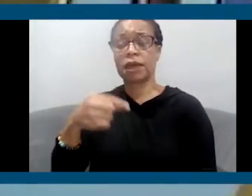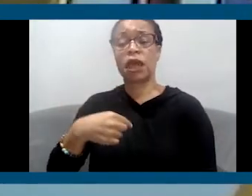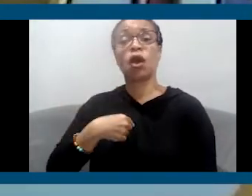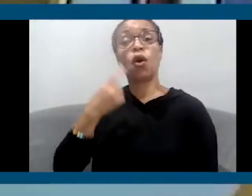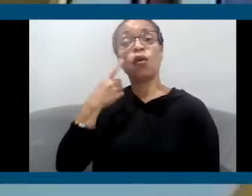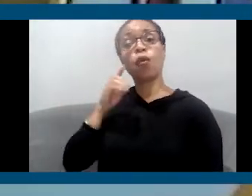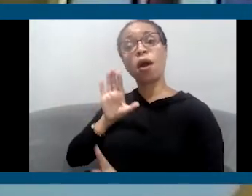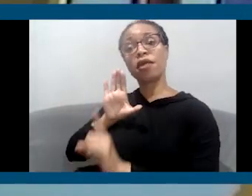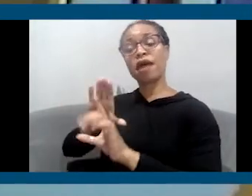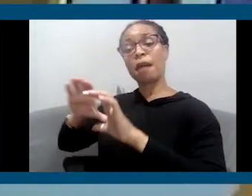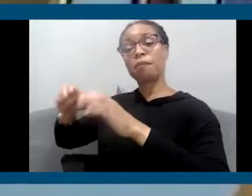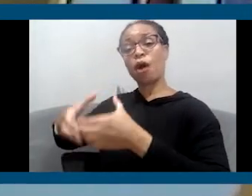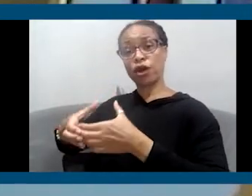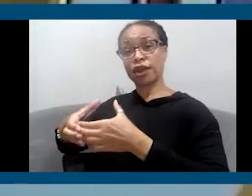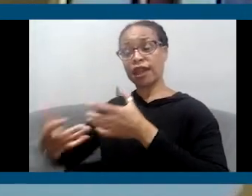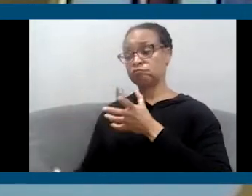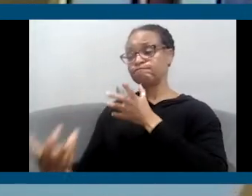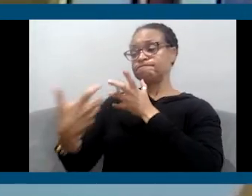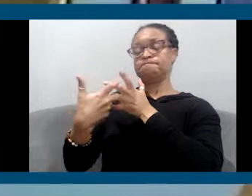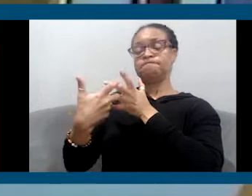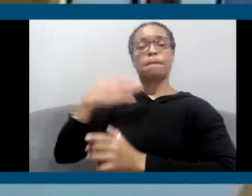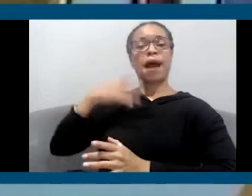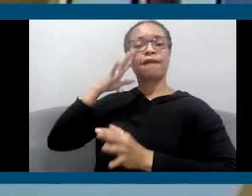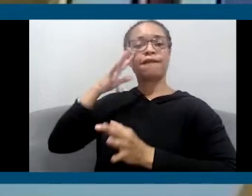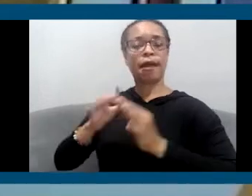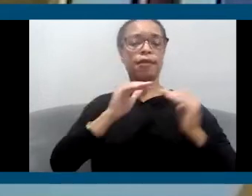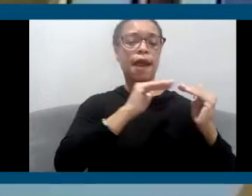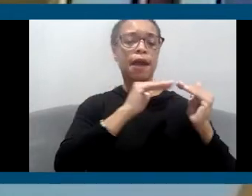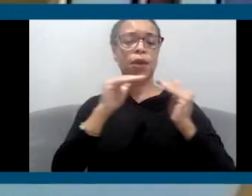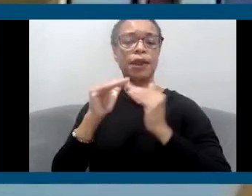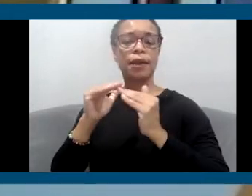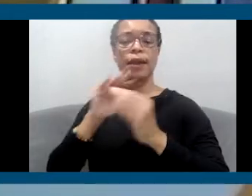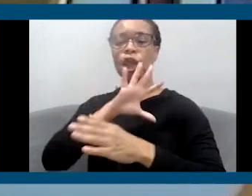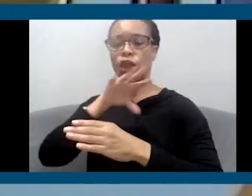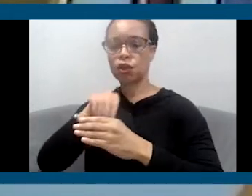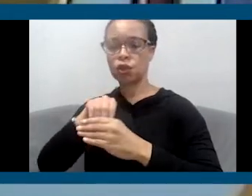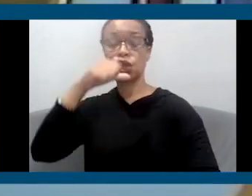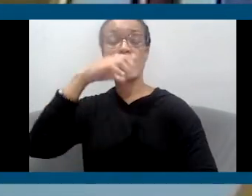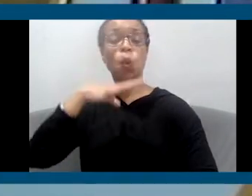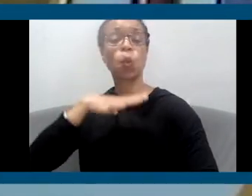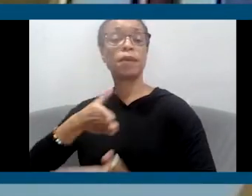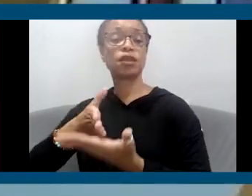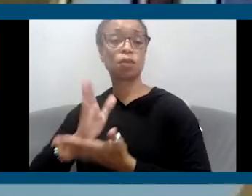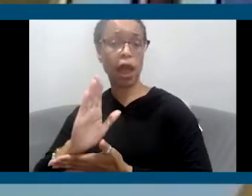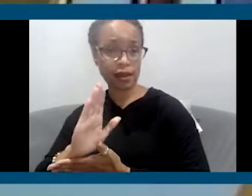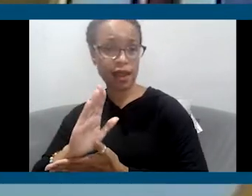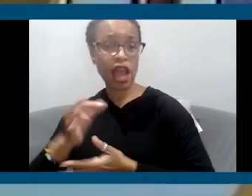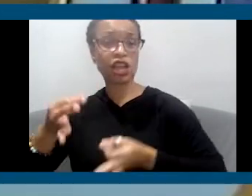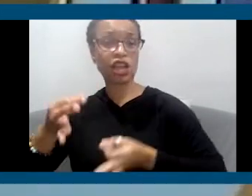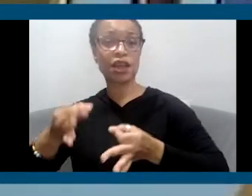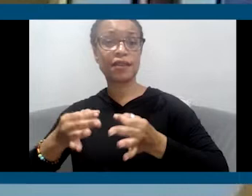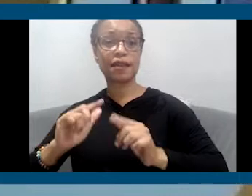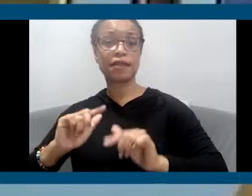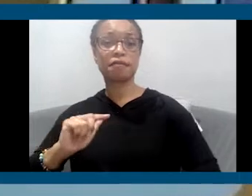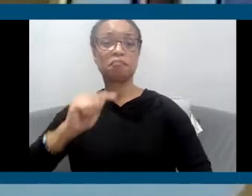values align with my Muslim faith, such as equity and inclusion, women's rights, and social justice. It